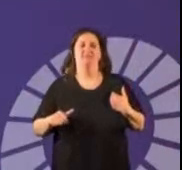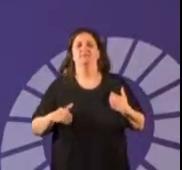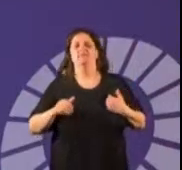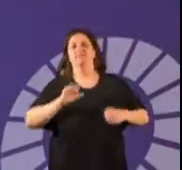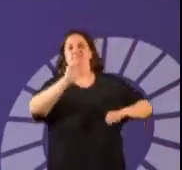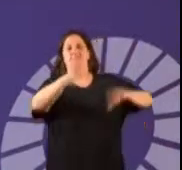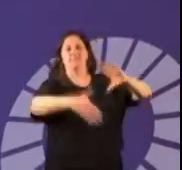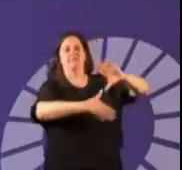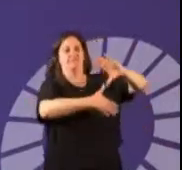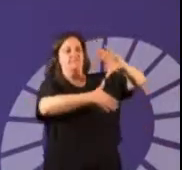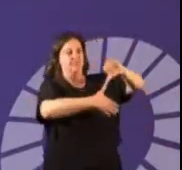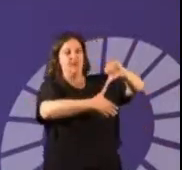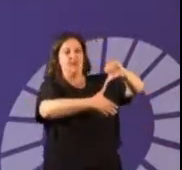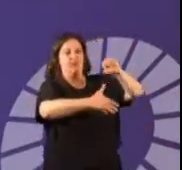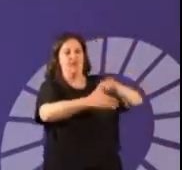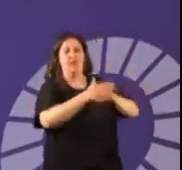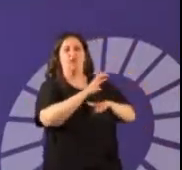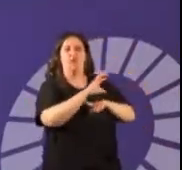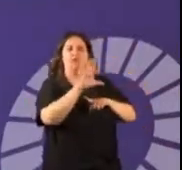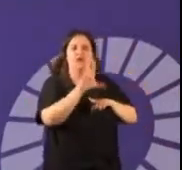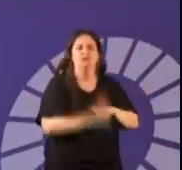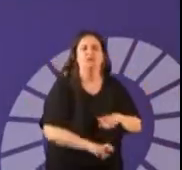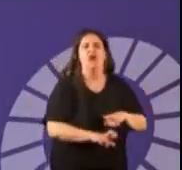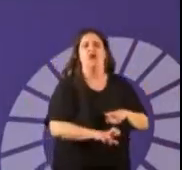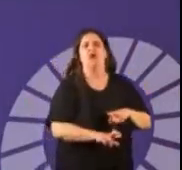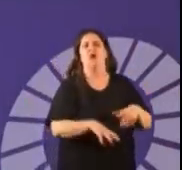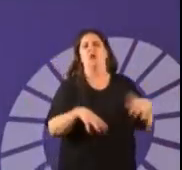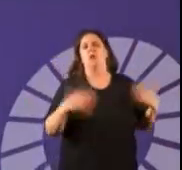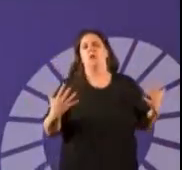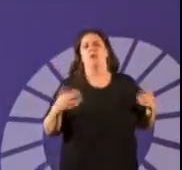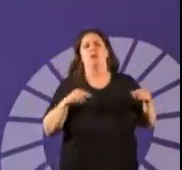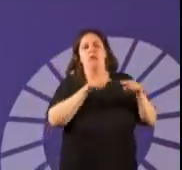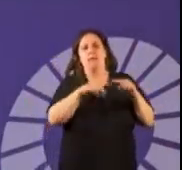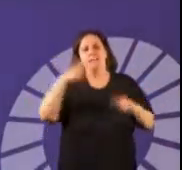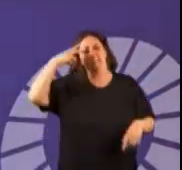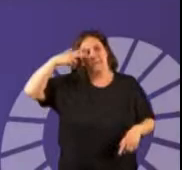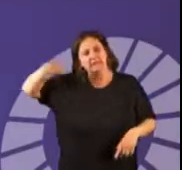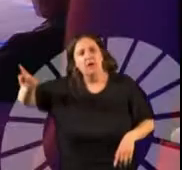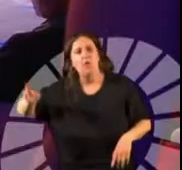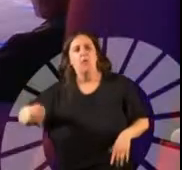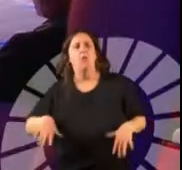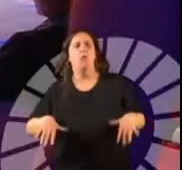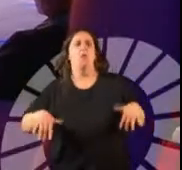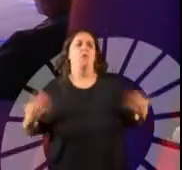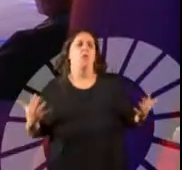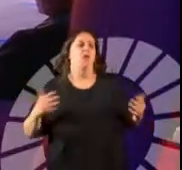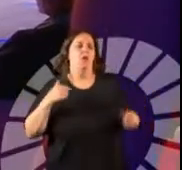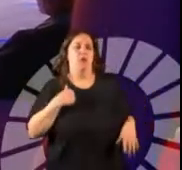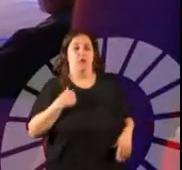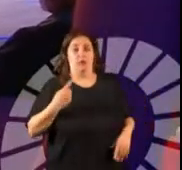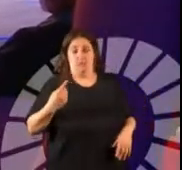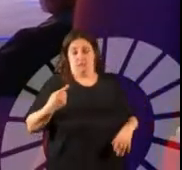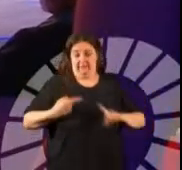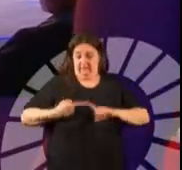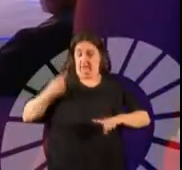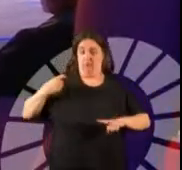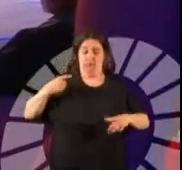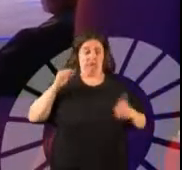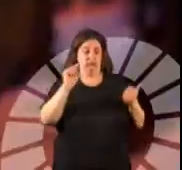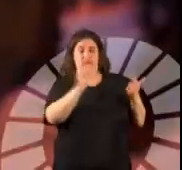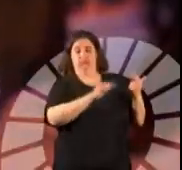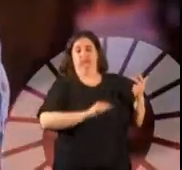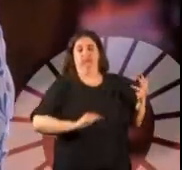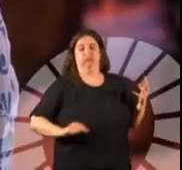from Mexico. And just to name you a few of the amazing friends and allies that I have in my platform,